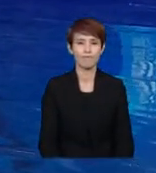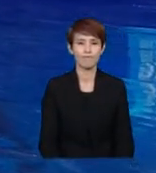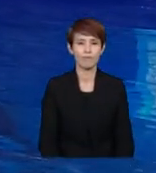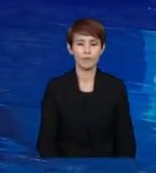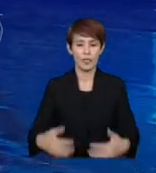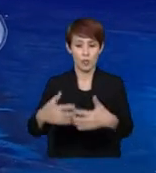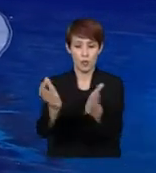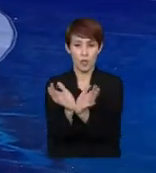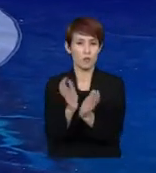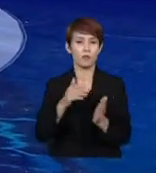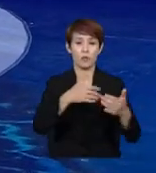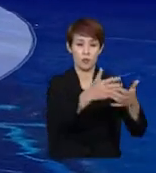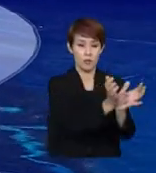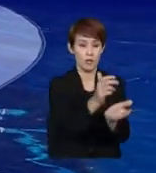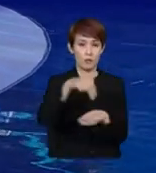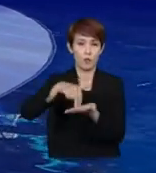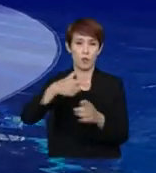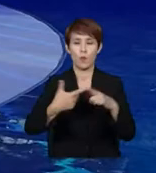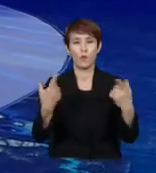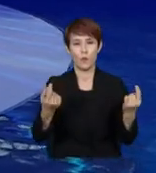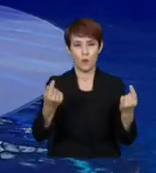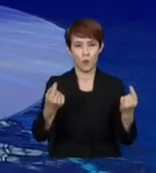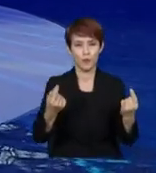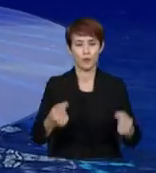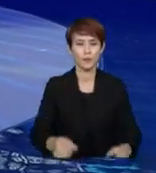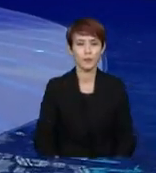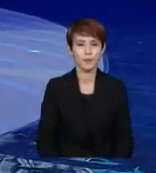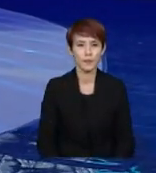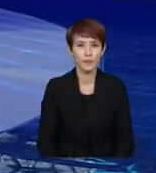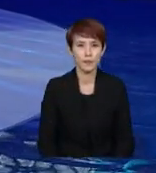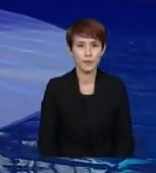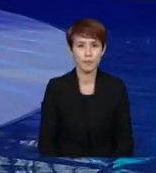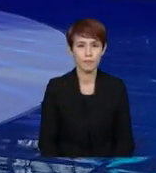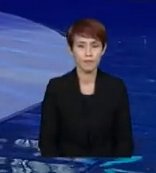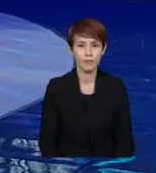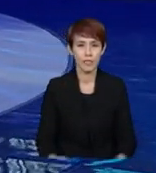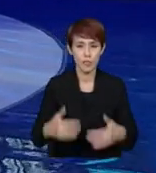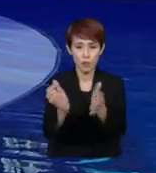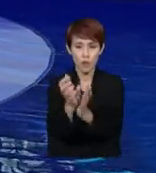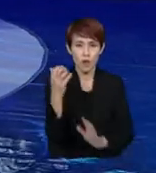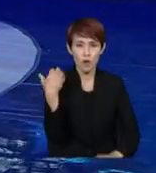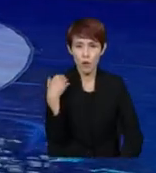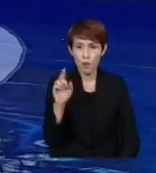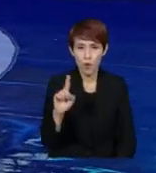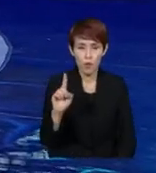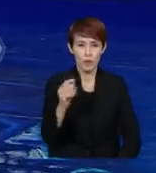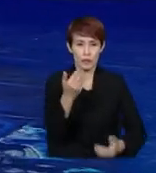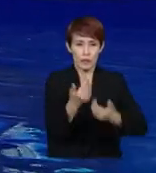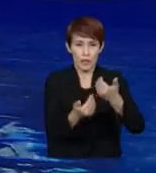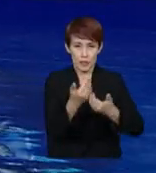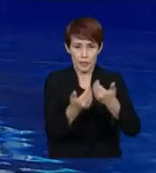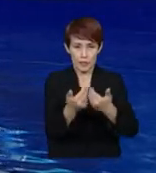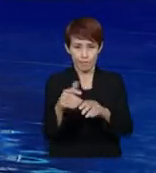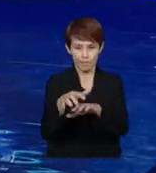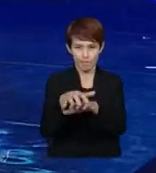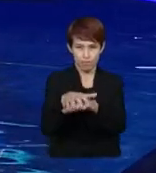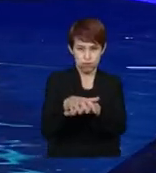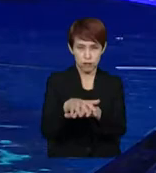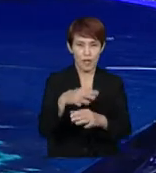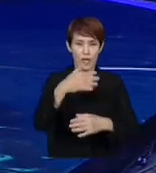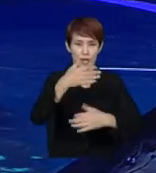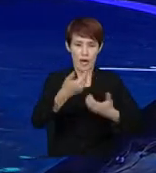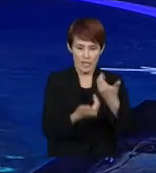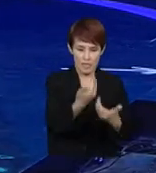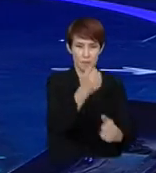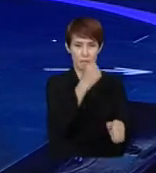business of, if you like, creating conflicts, shaping conflicts, telling people what certain issues are about, where they should